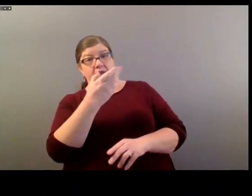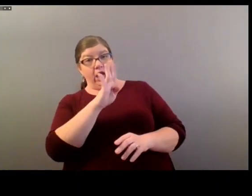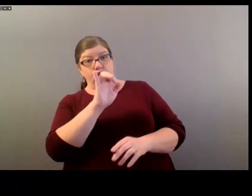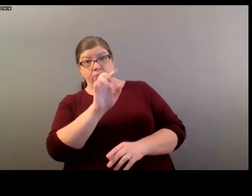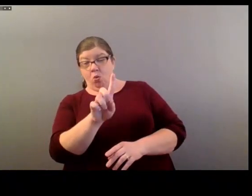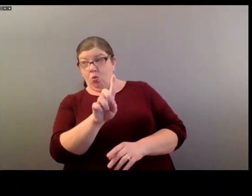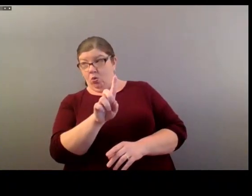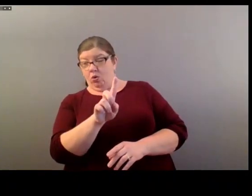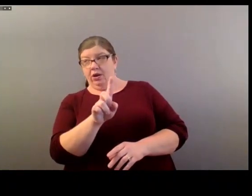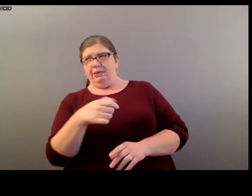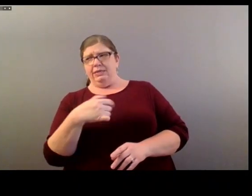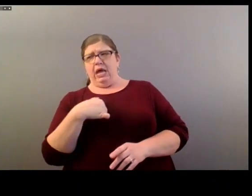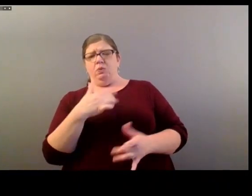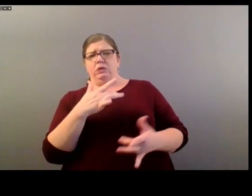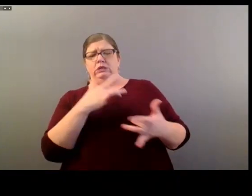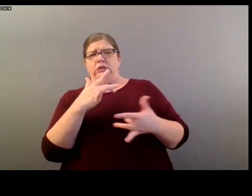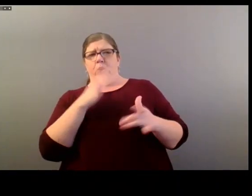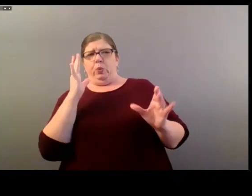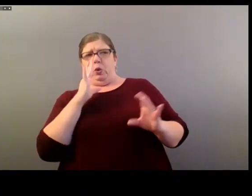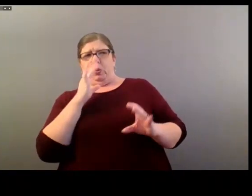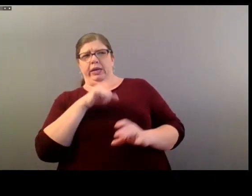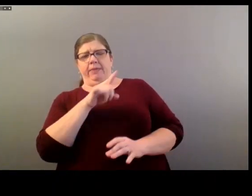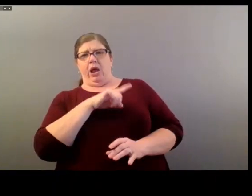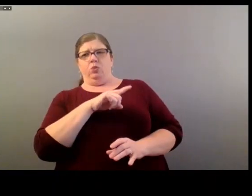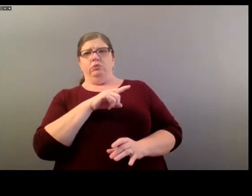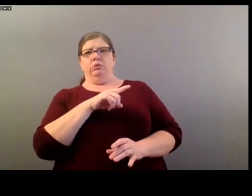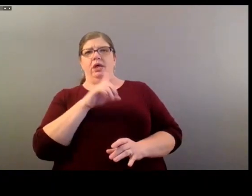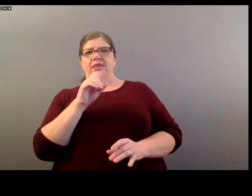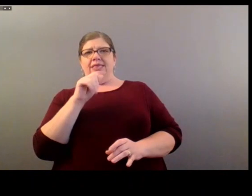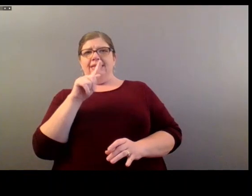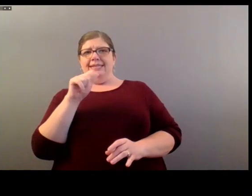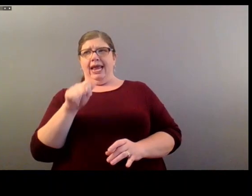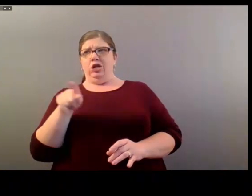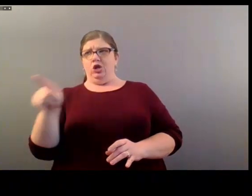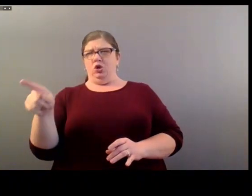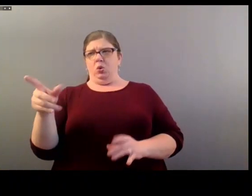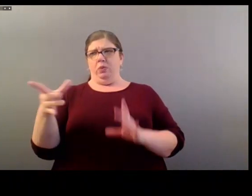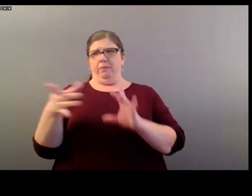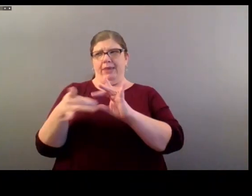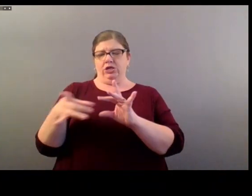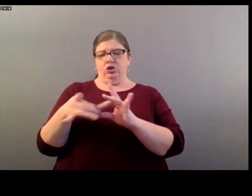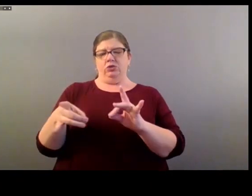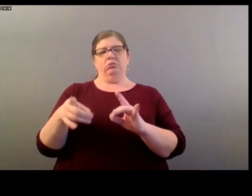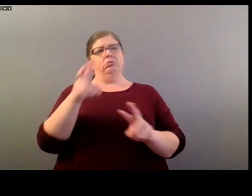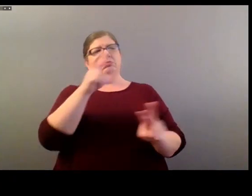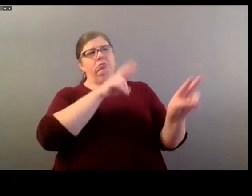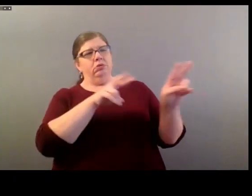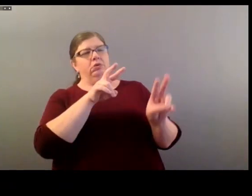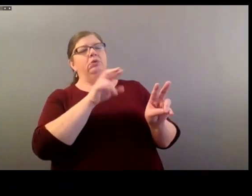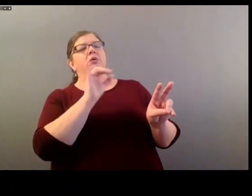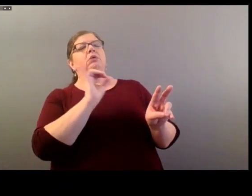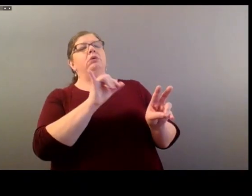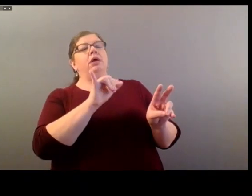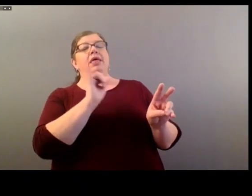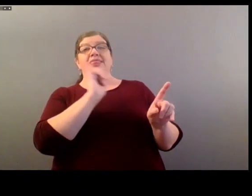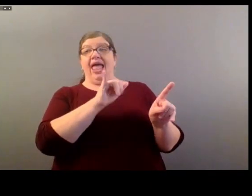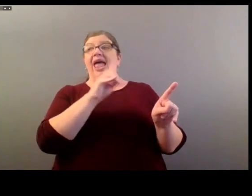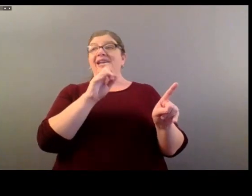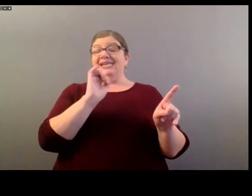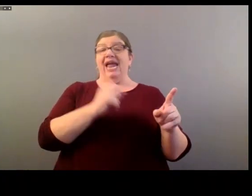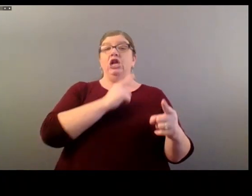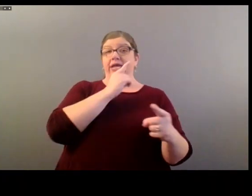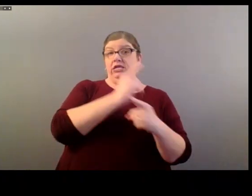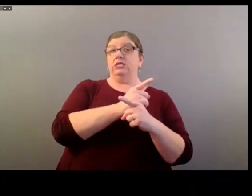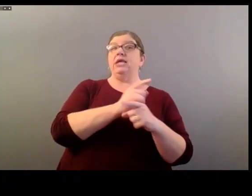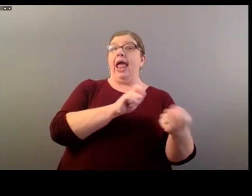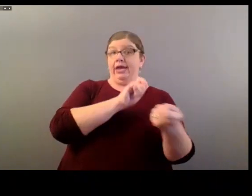I was worried about the data that you mentioned. So the data is accurate on our